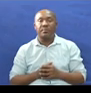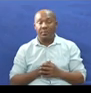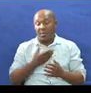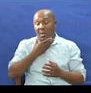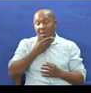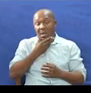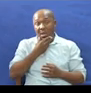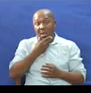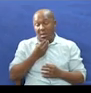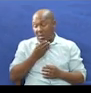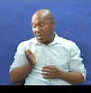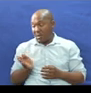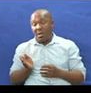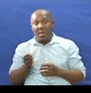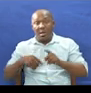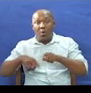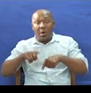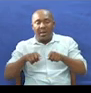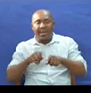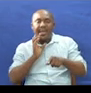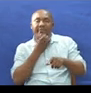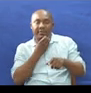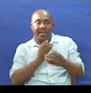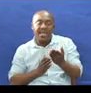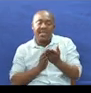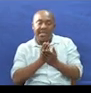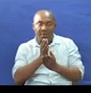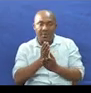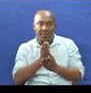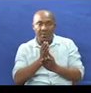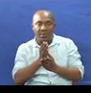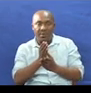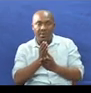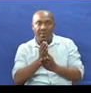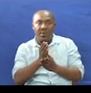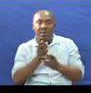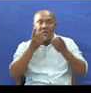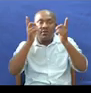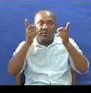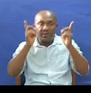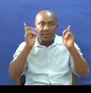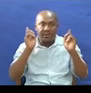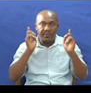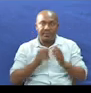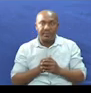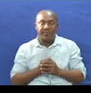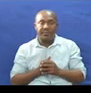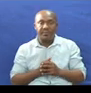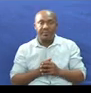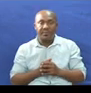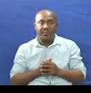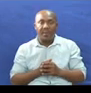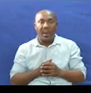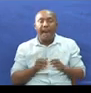He walked carefully through the forest. The bird entered the house through the